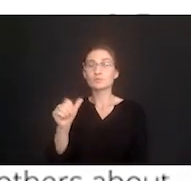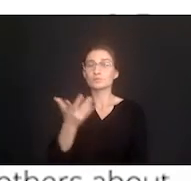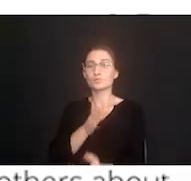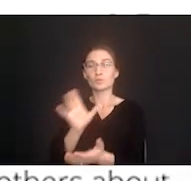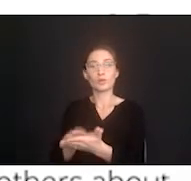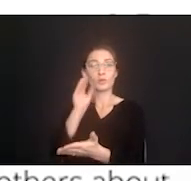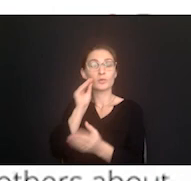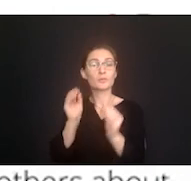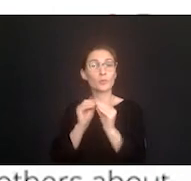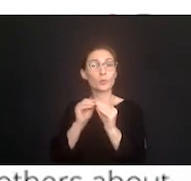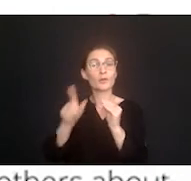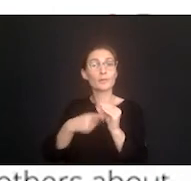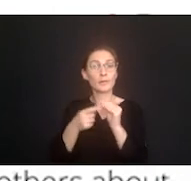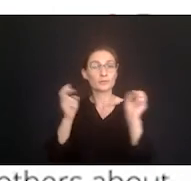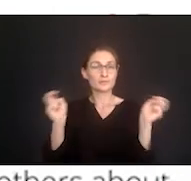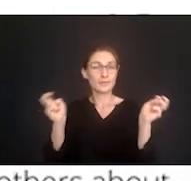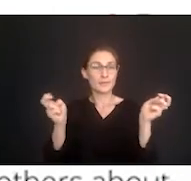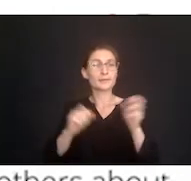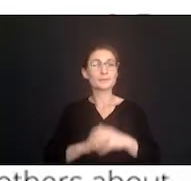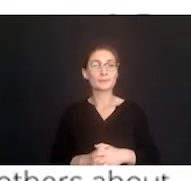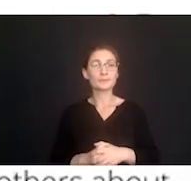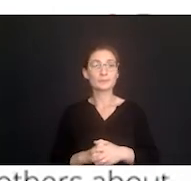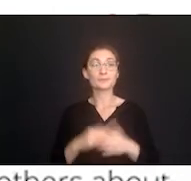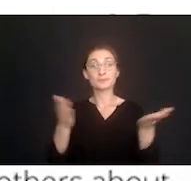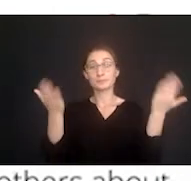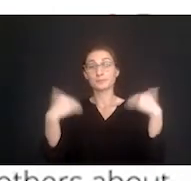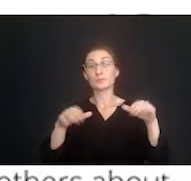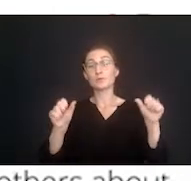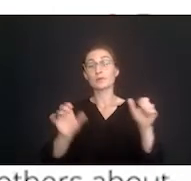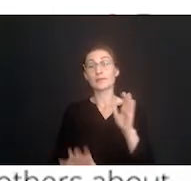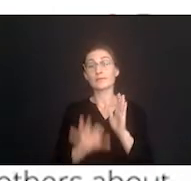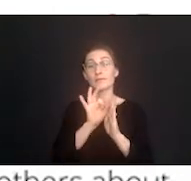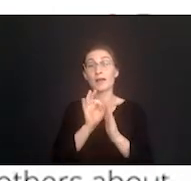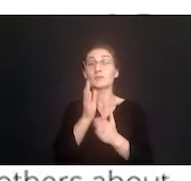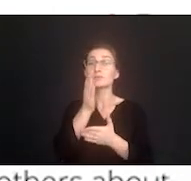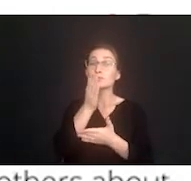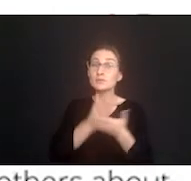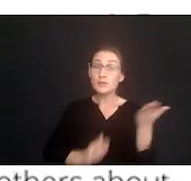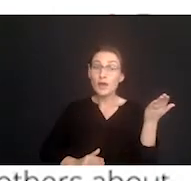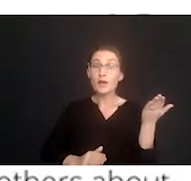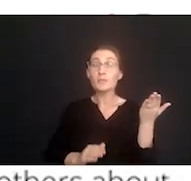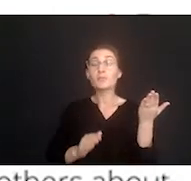more information on these different topics as well. Also, you can find out about possible